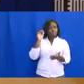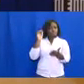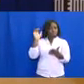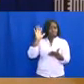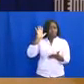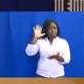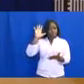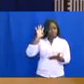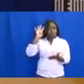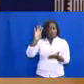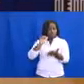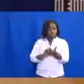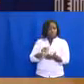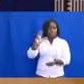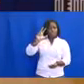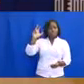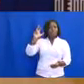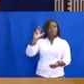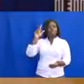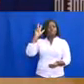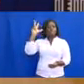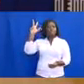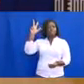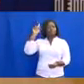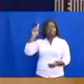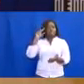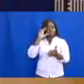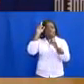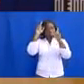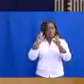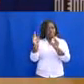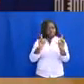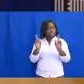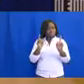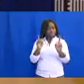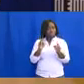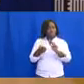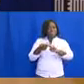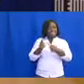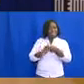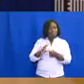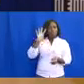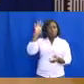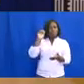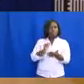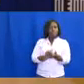,331 tests conducted, we have a total of 4